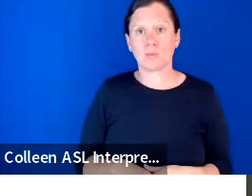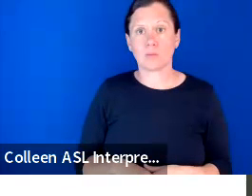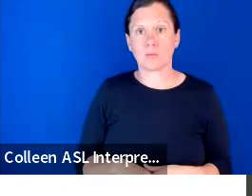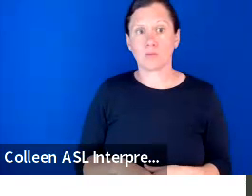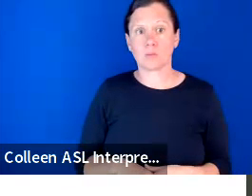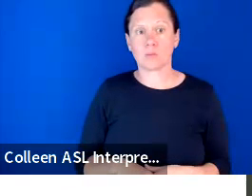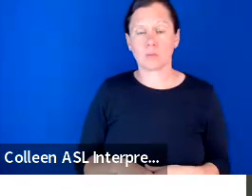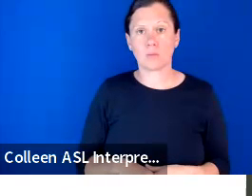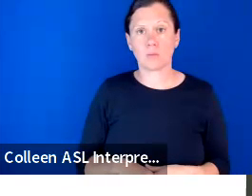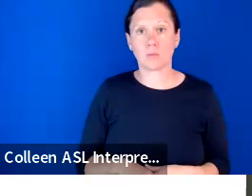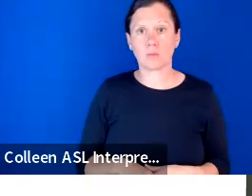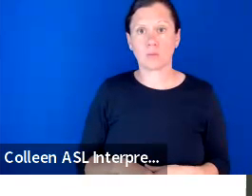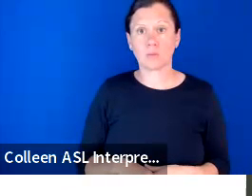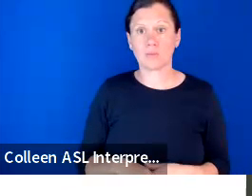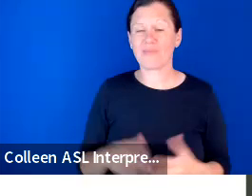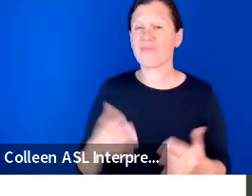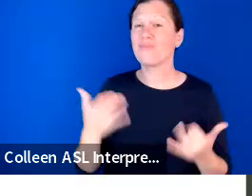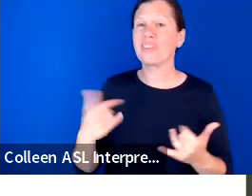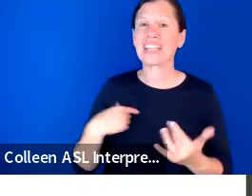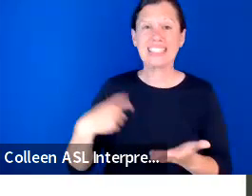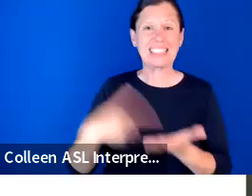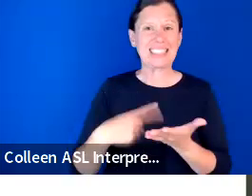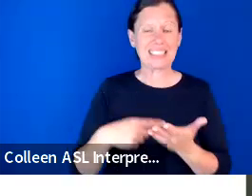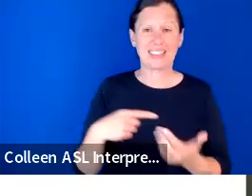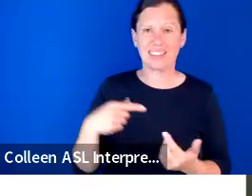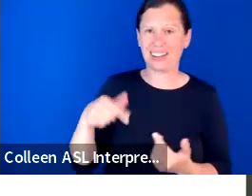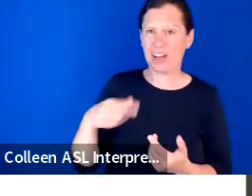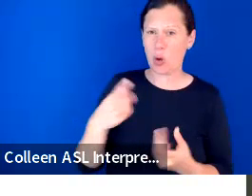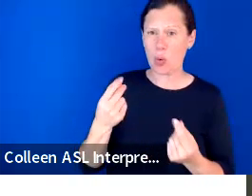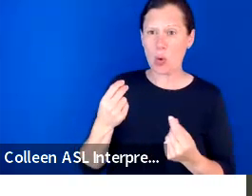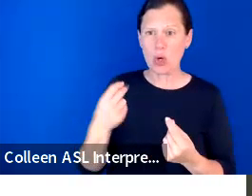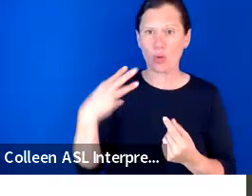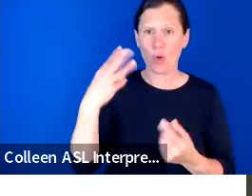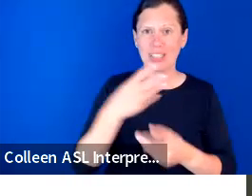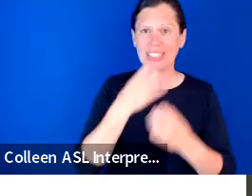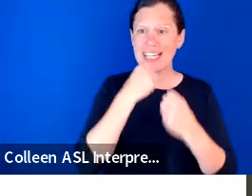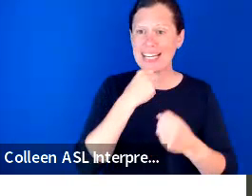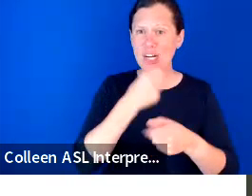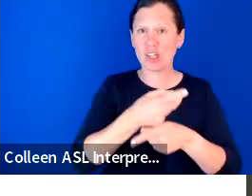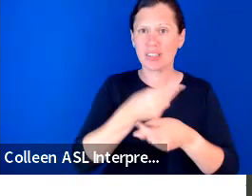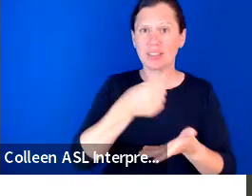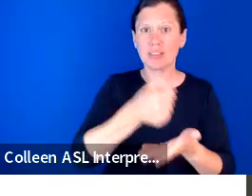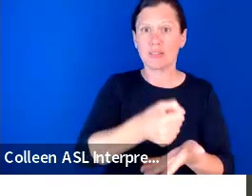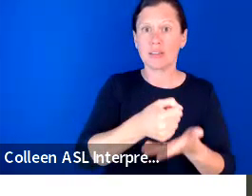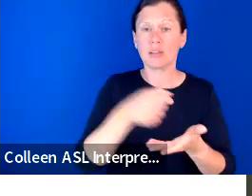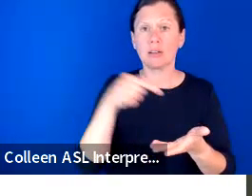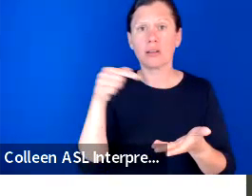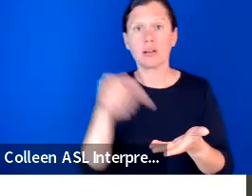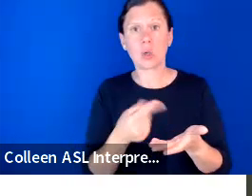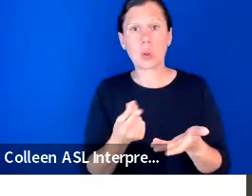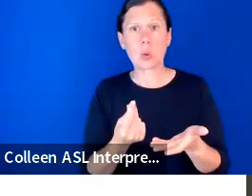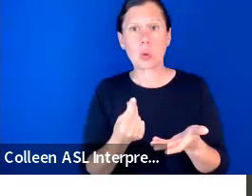So let's talk a little about how WA Cares Fund can help. WA Cares is a universal long-term care program in Washington